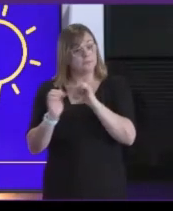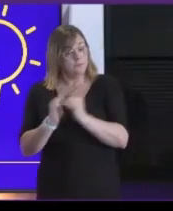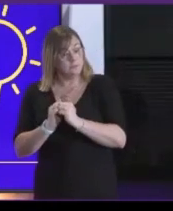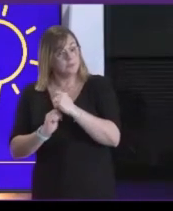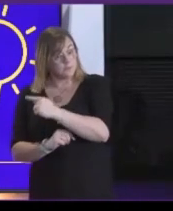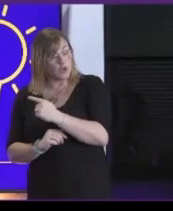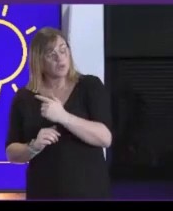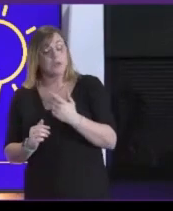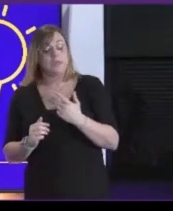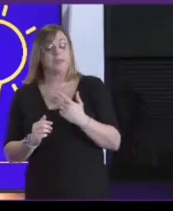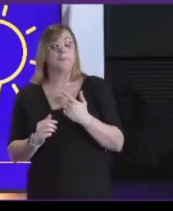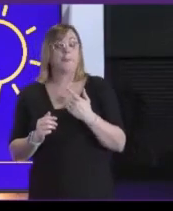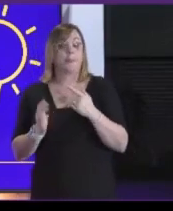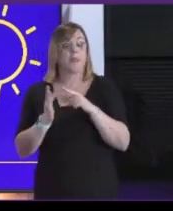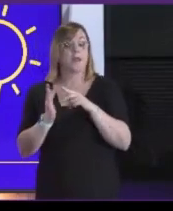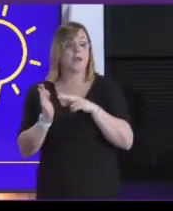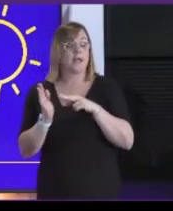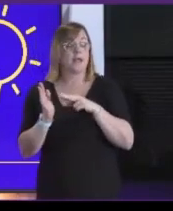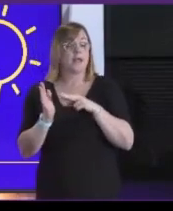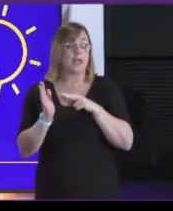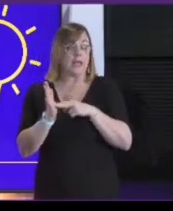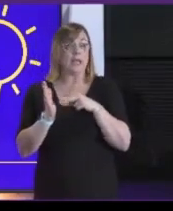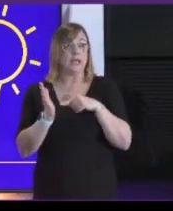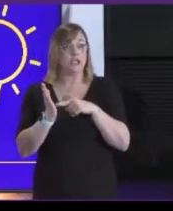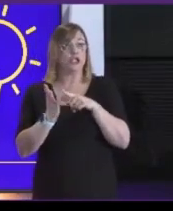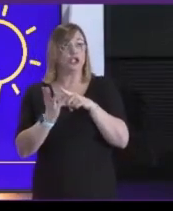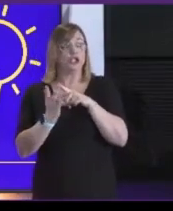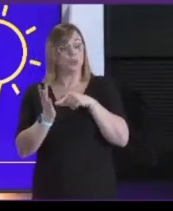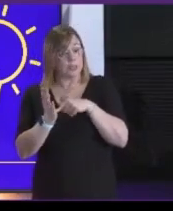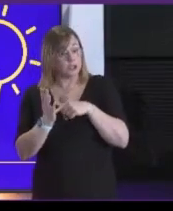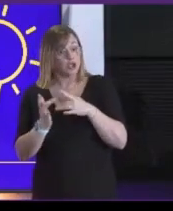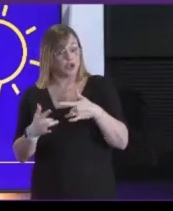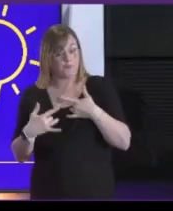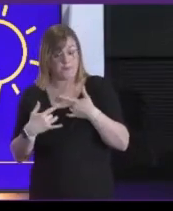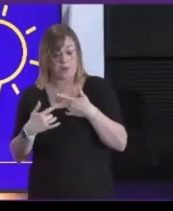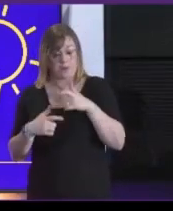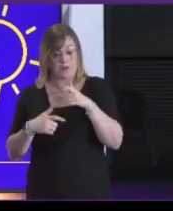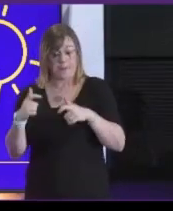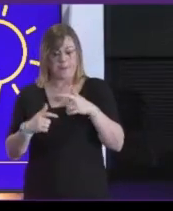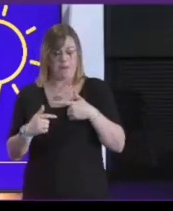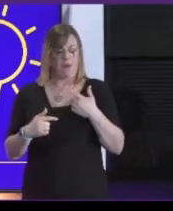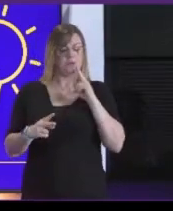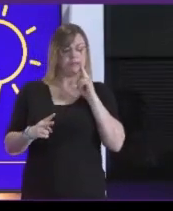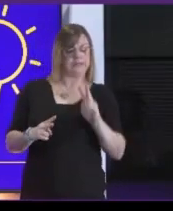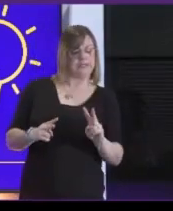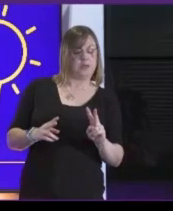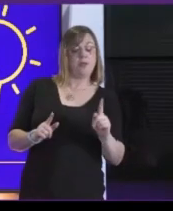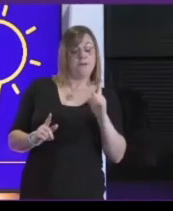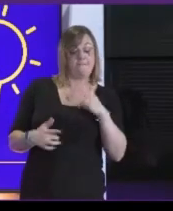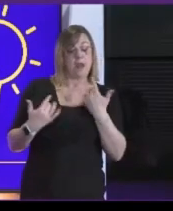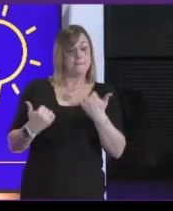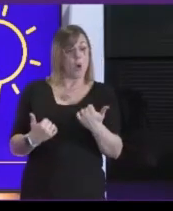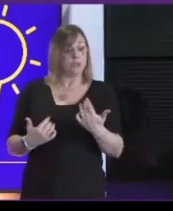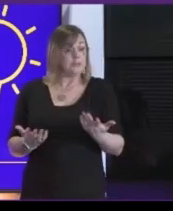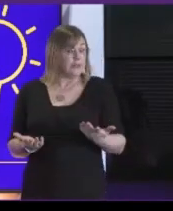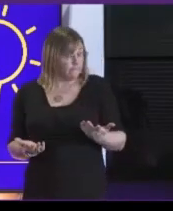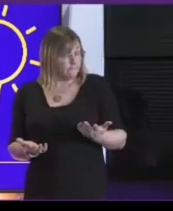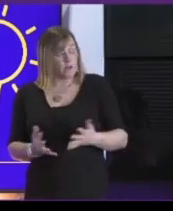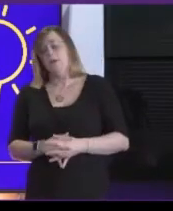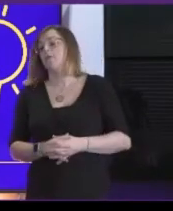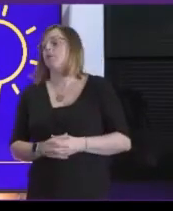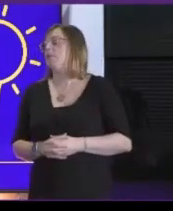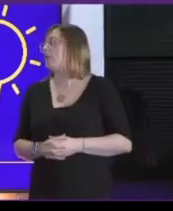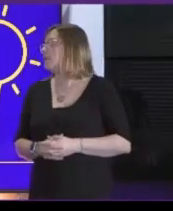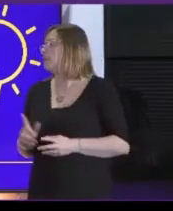your internal view within Intuit? Is this something which is on people's desks, they recognize it, they see it as a positive part of what they're going to do in their role?